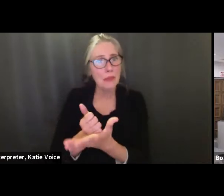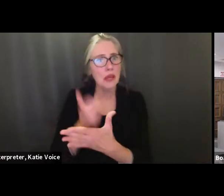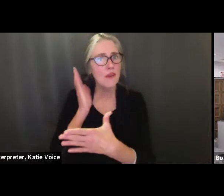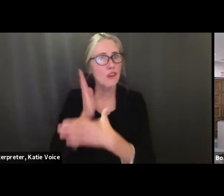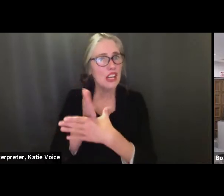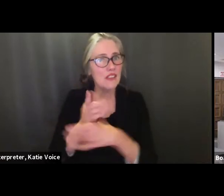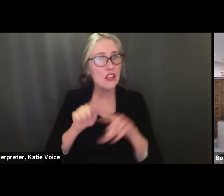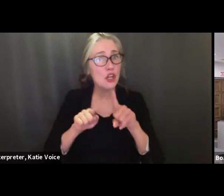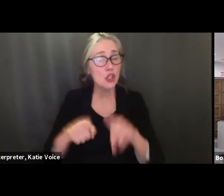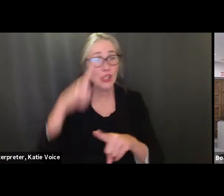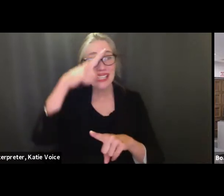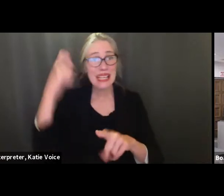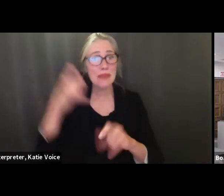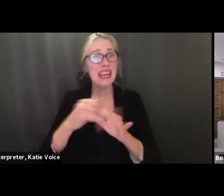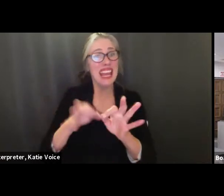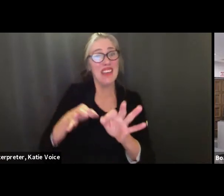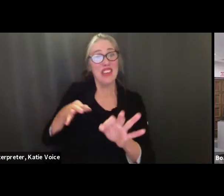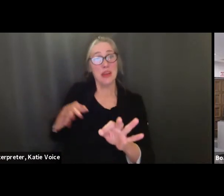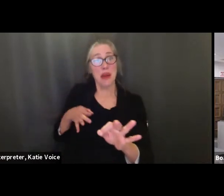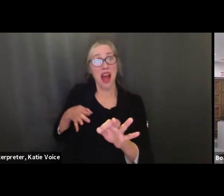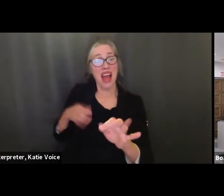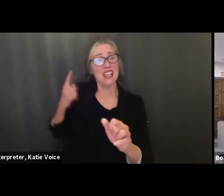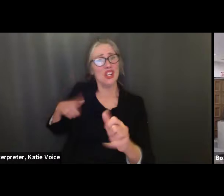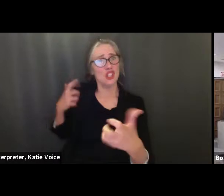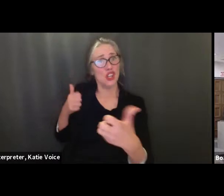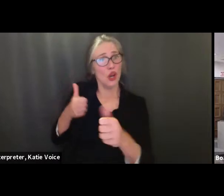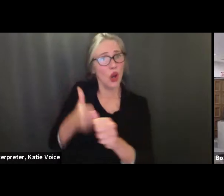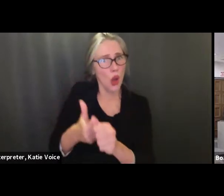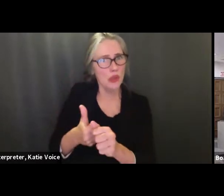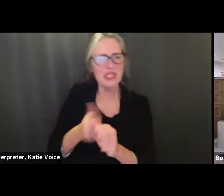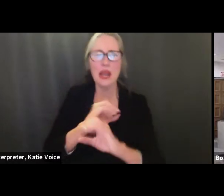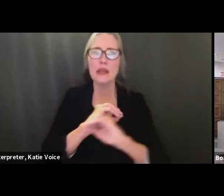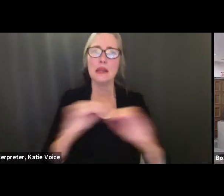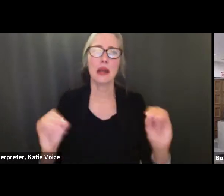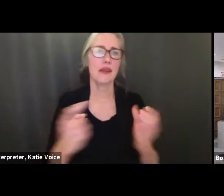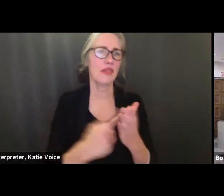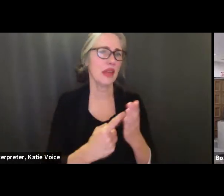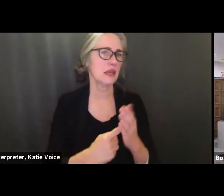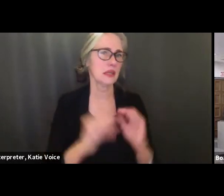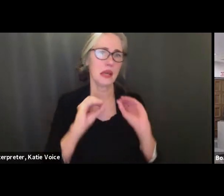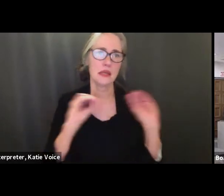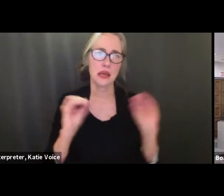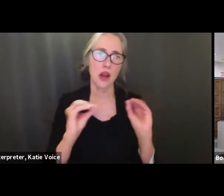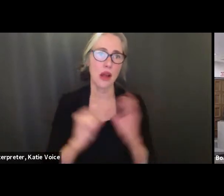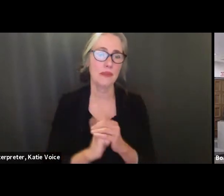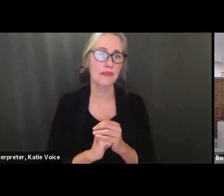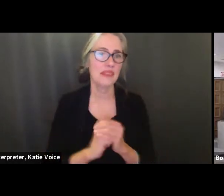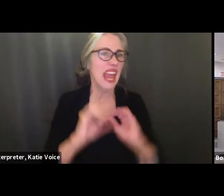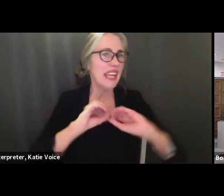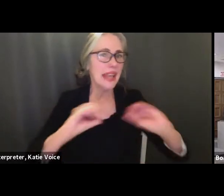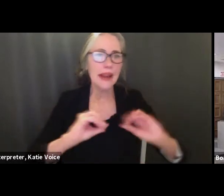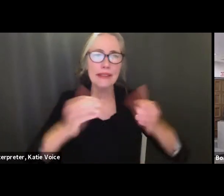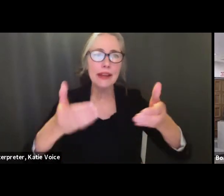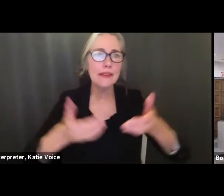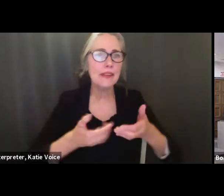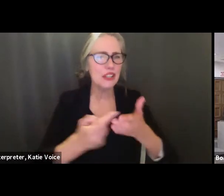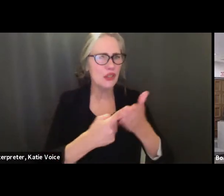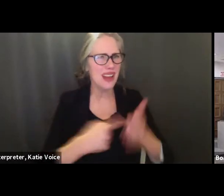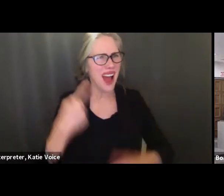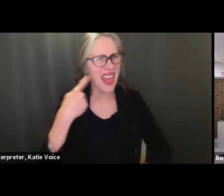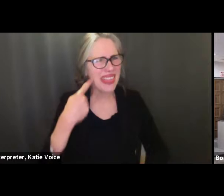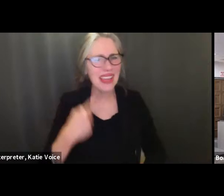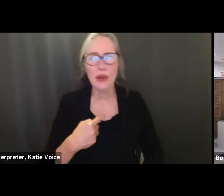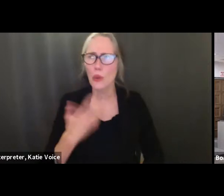that gap. And none of this was discussed at all or invited to be discussed. And frankly, I would love it